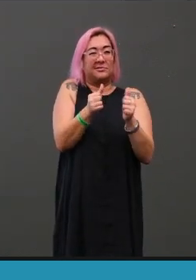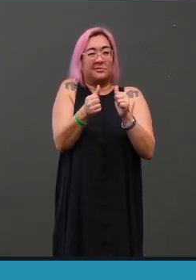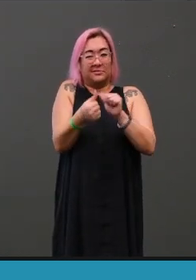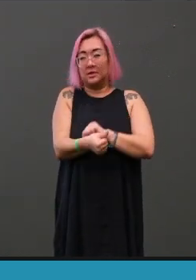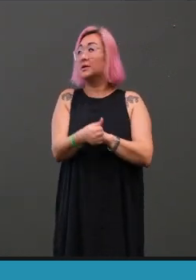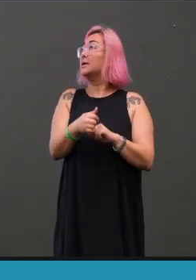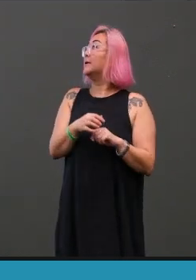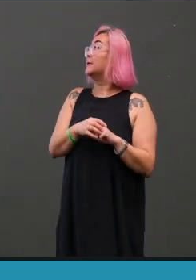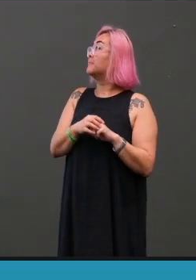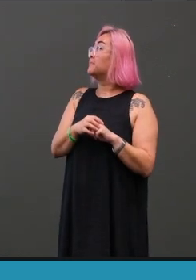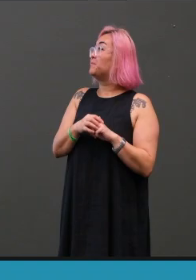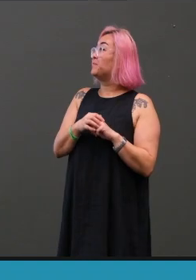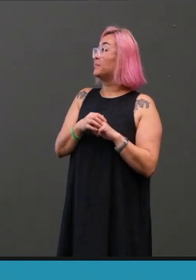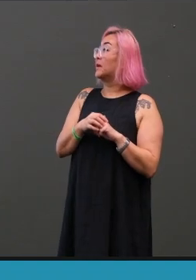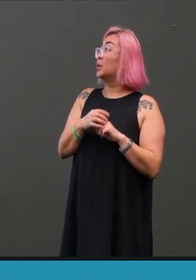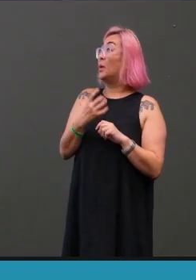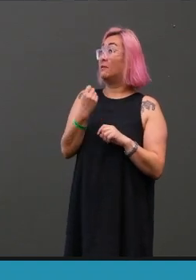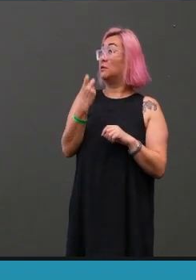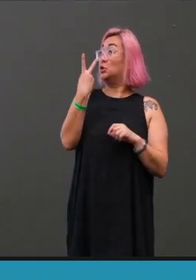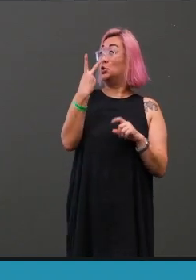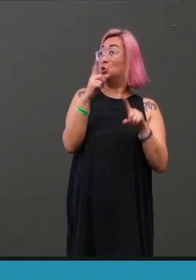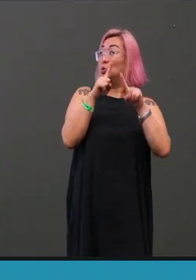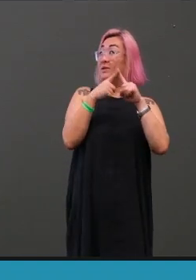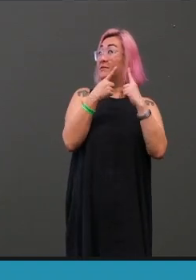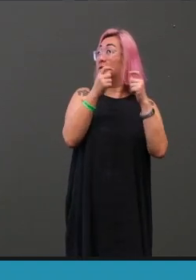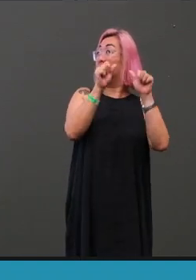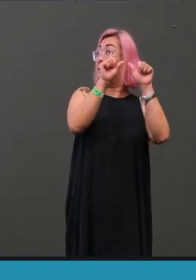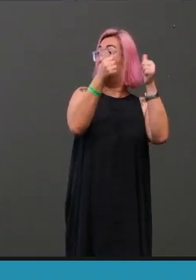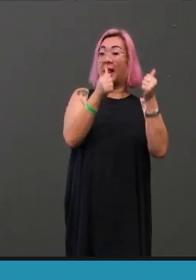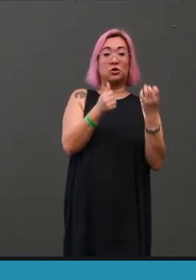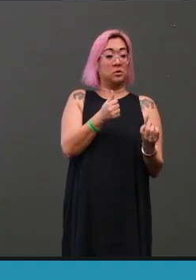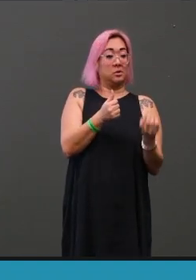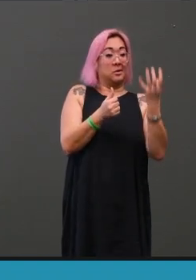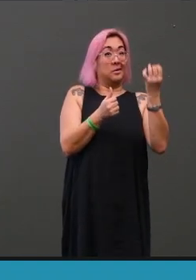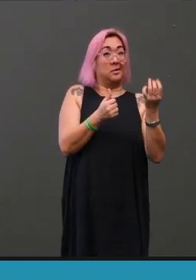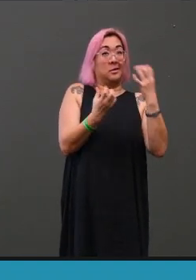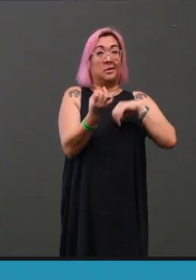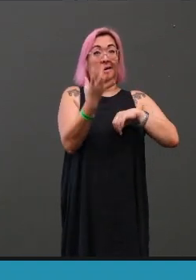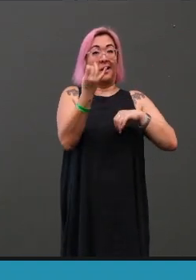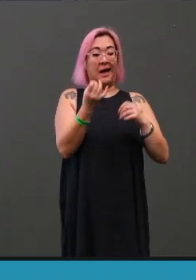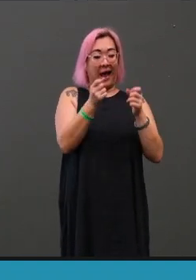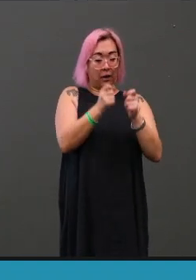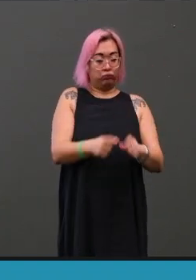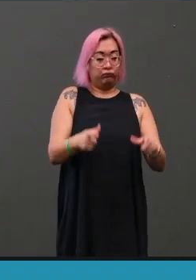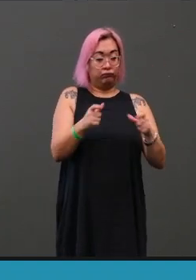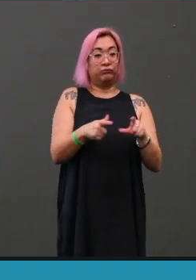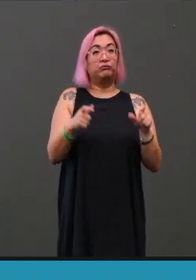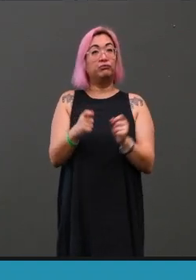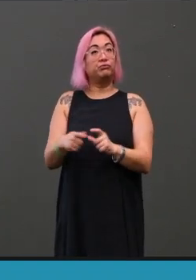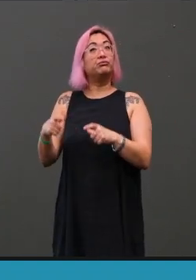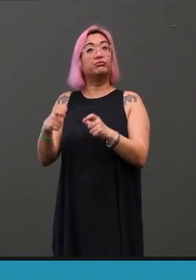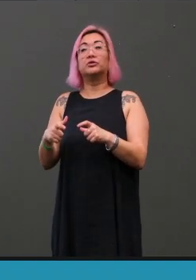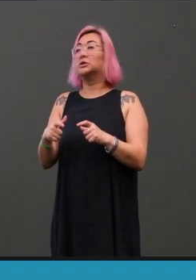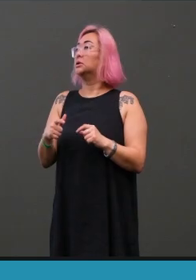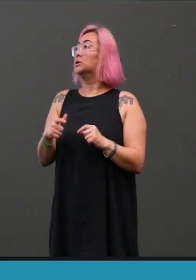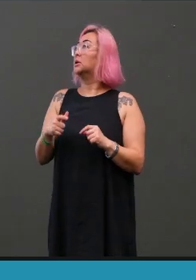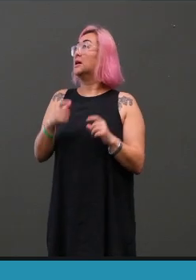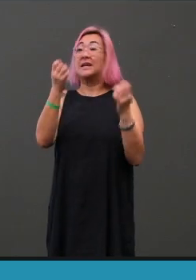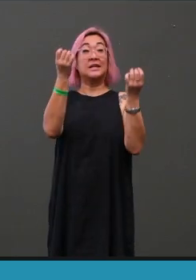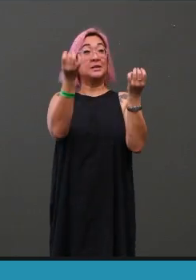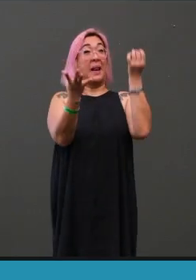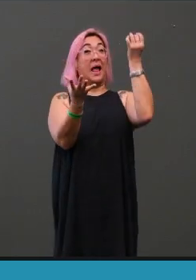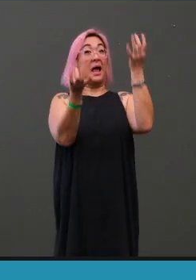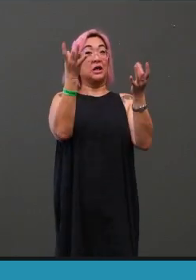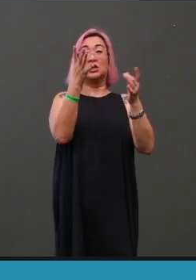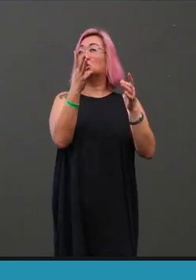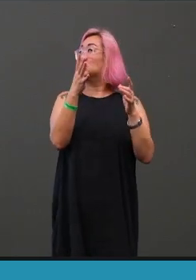go. But these splashes wouldn't really make sense if they landed in a water puddle, for example. So we created a separate ripple